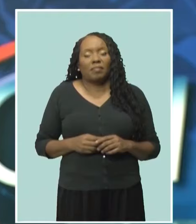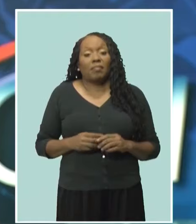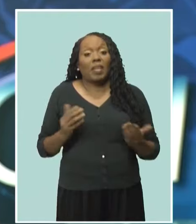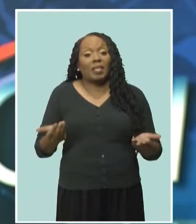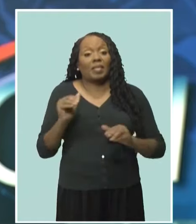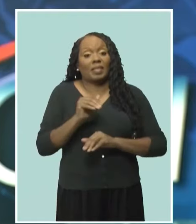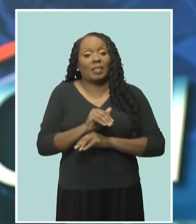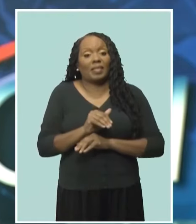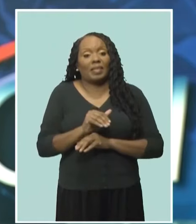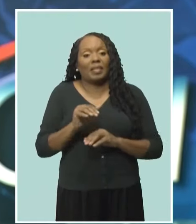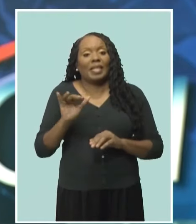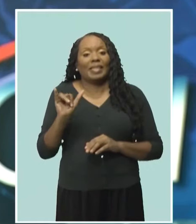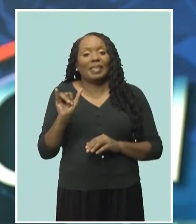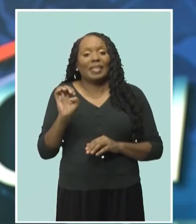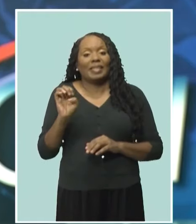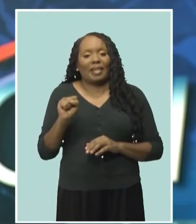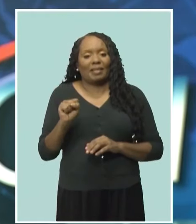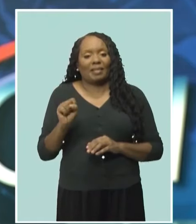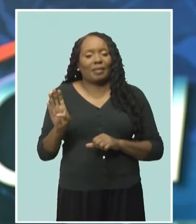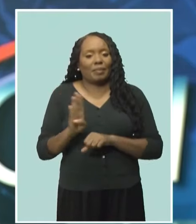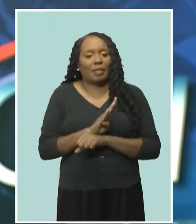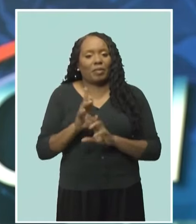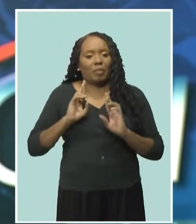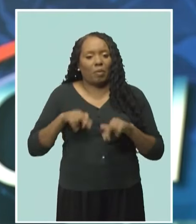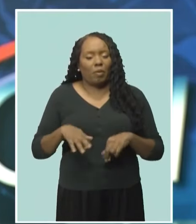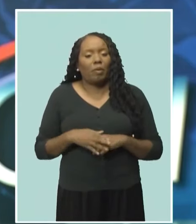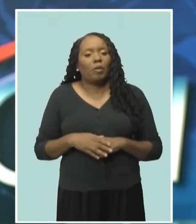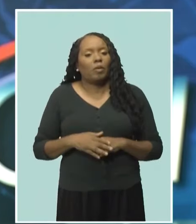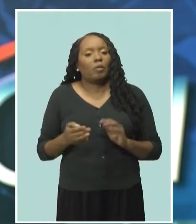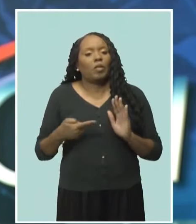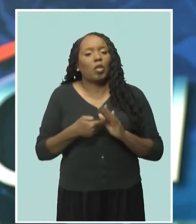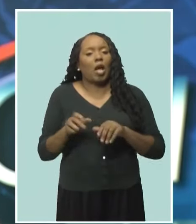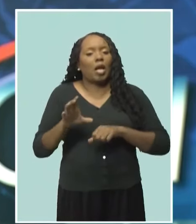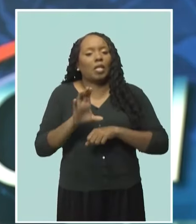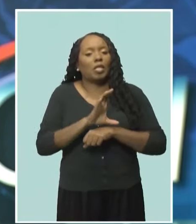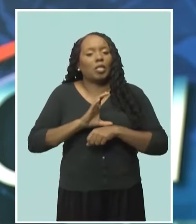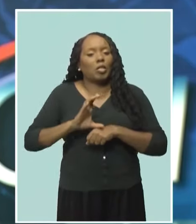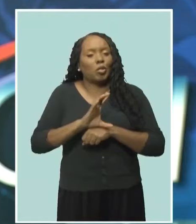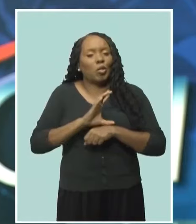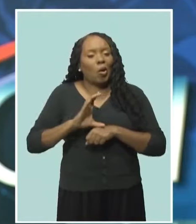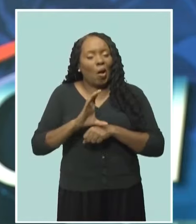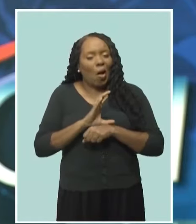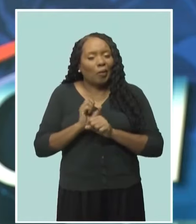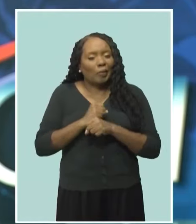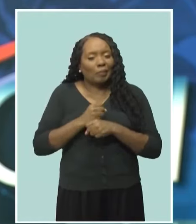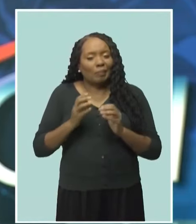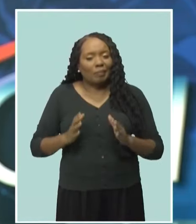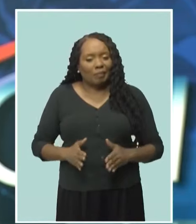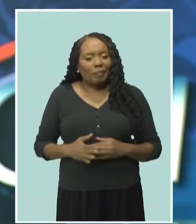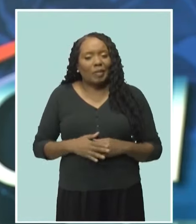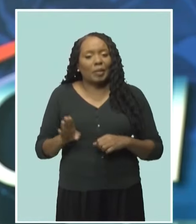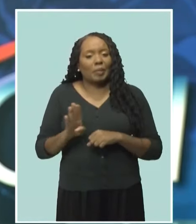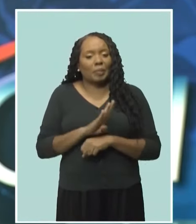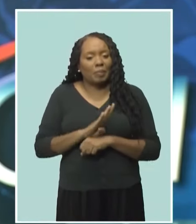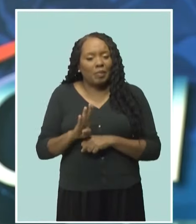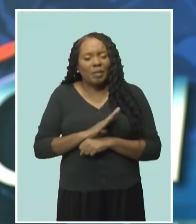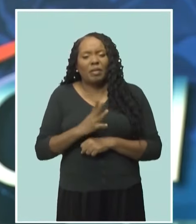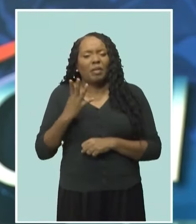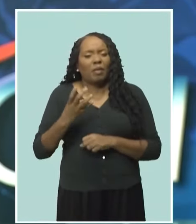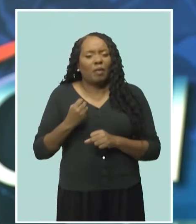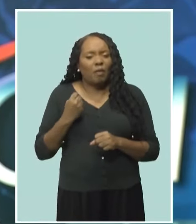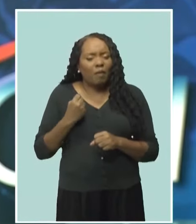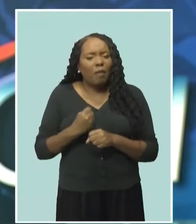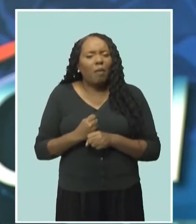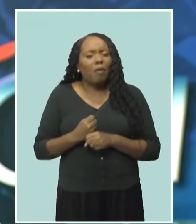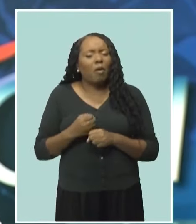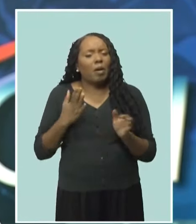On tonight's Yes Business Report, we feature chocolatier Sharika Lord. Her business, Al Colate, is a four-year initiative that